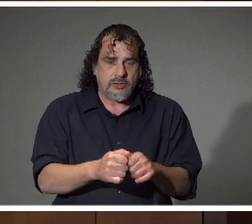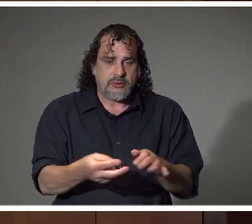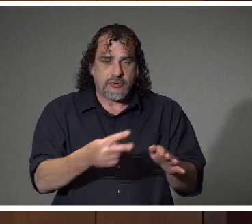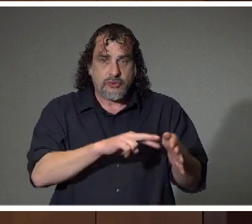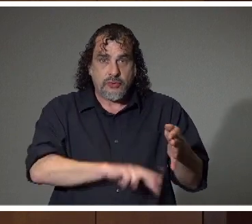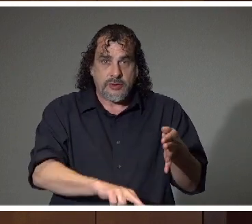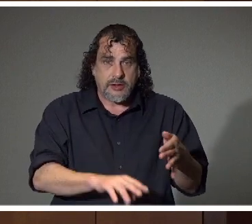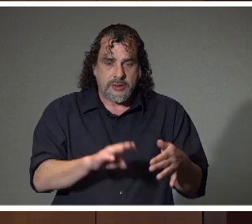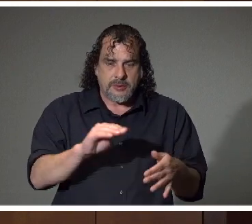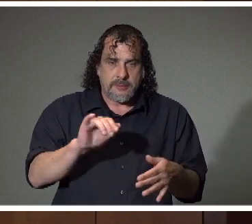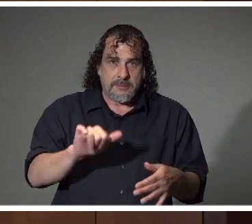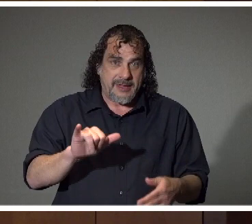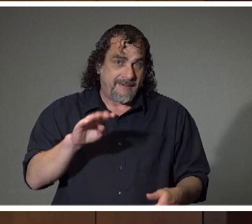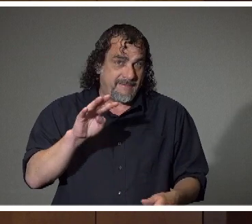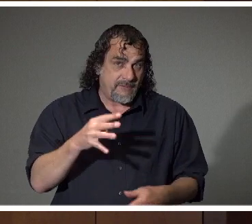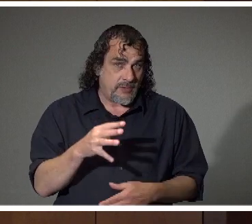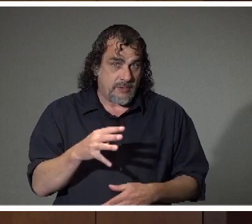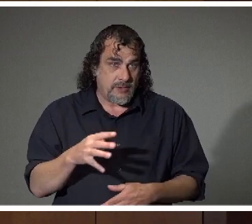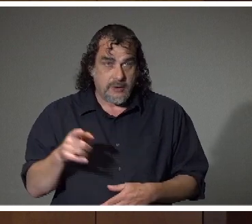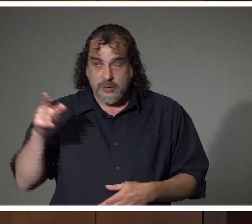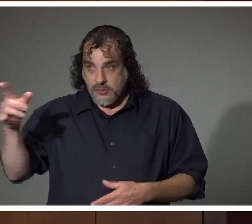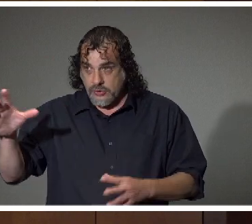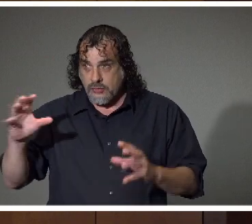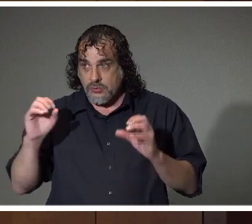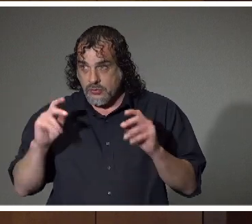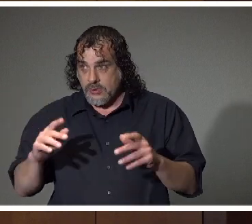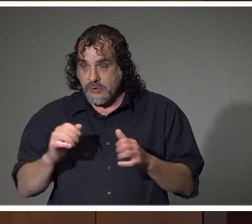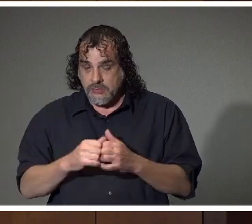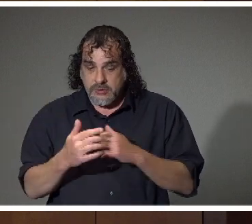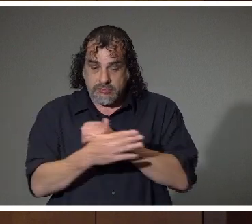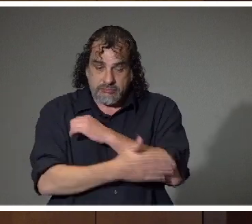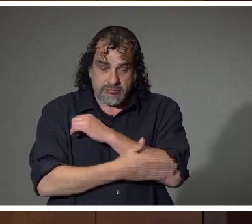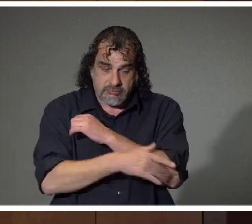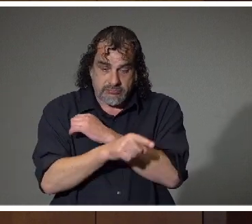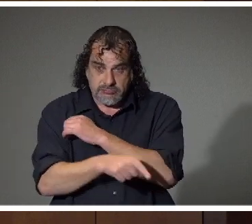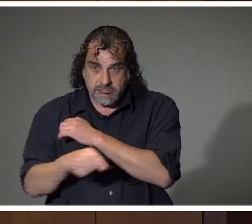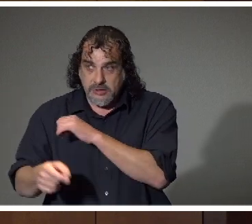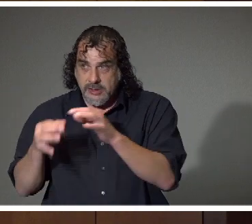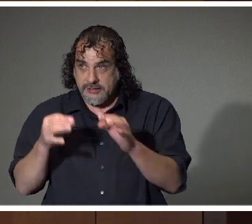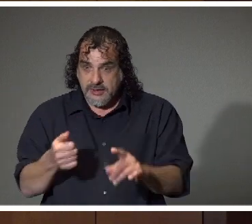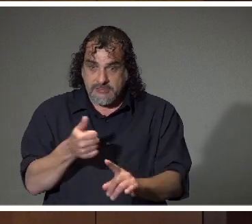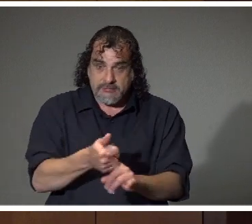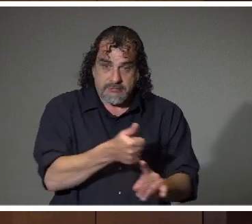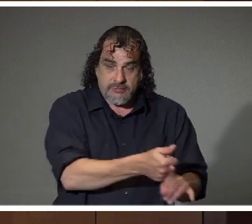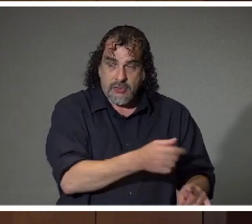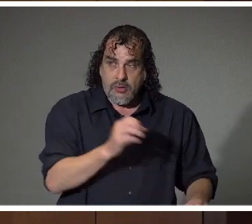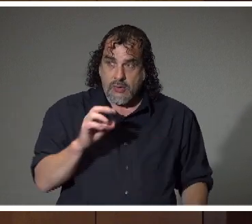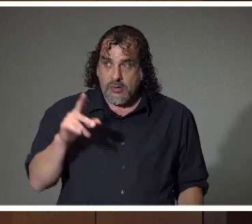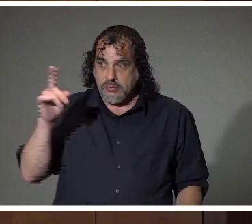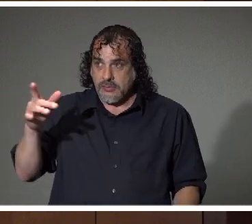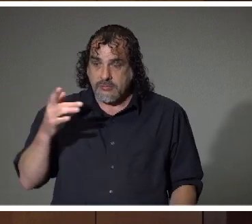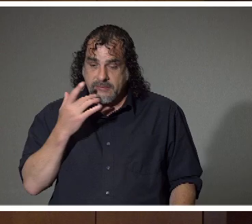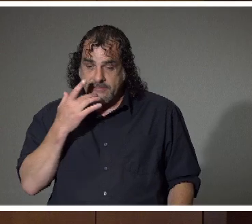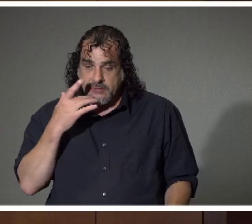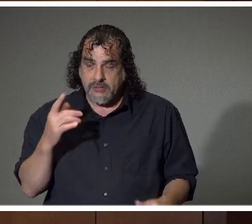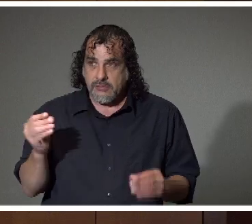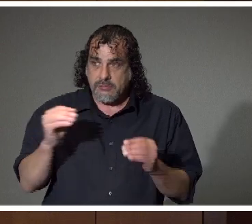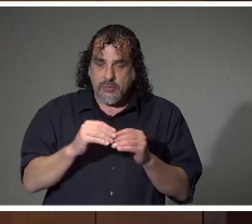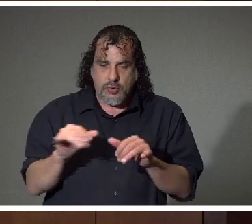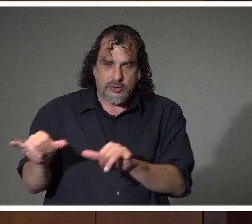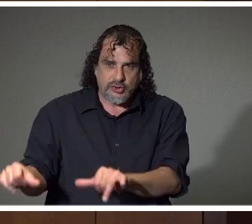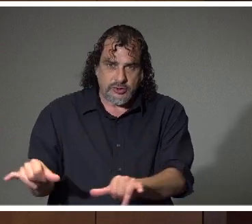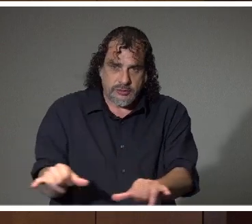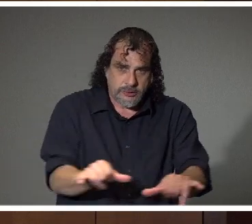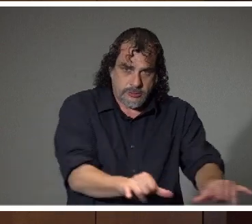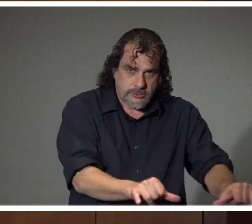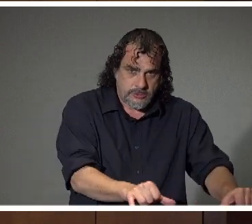weeks through May 4th. Are you okay with counties making these decisions on their own, or would you prefer a more uniform